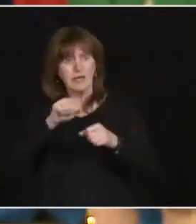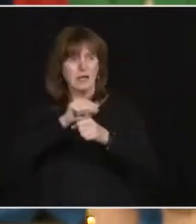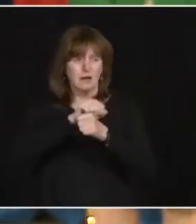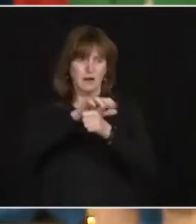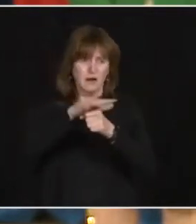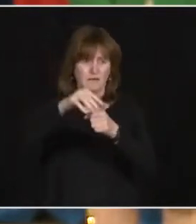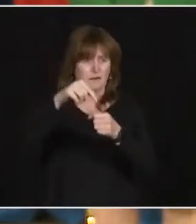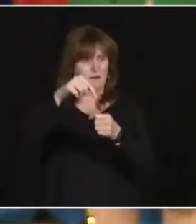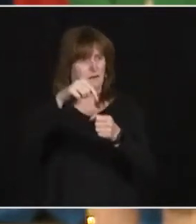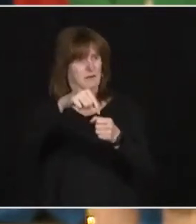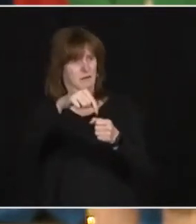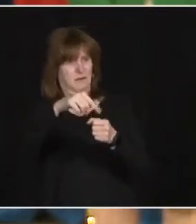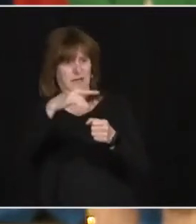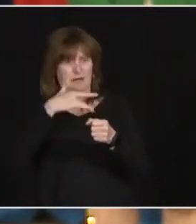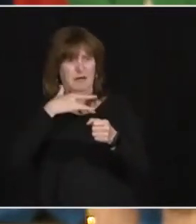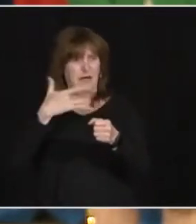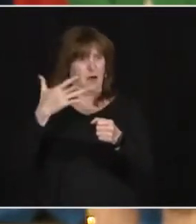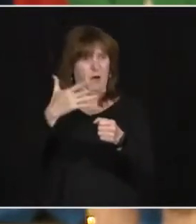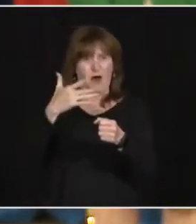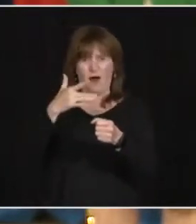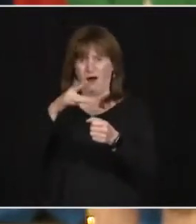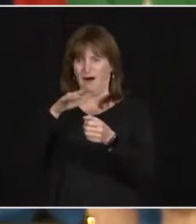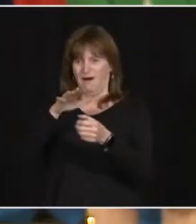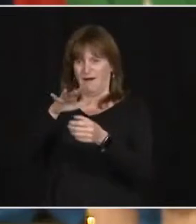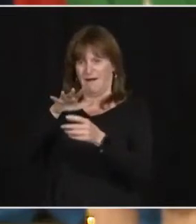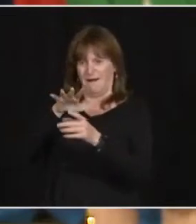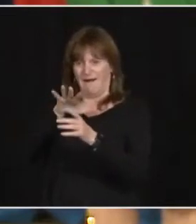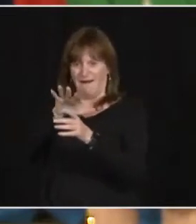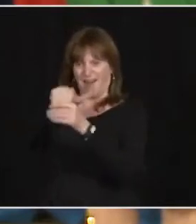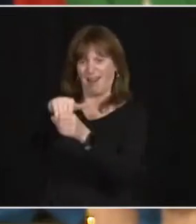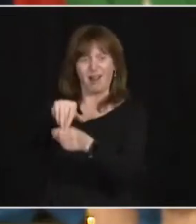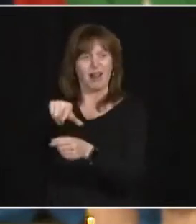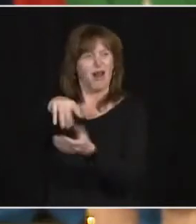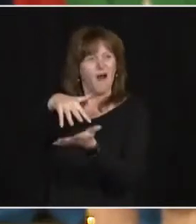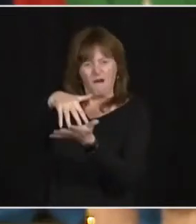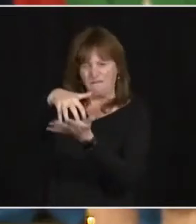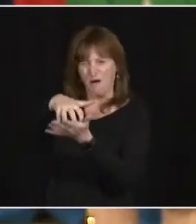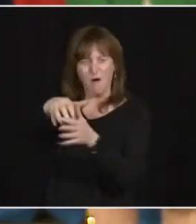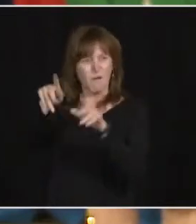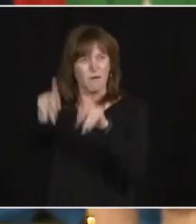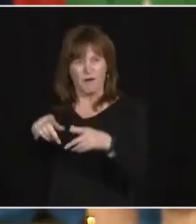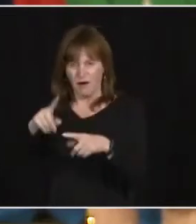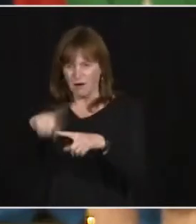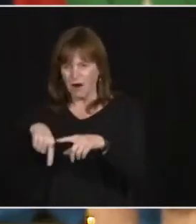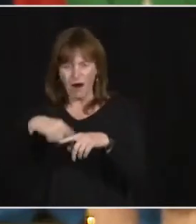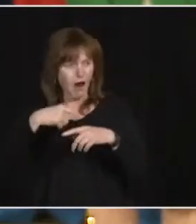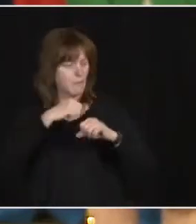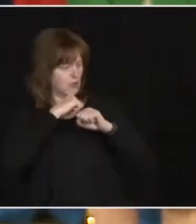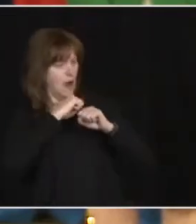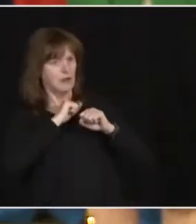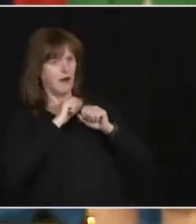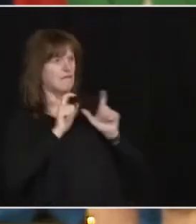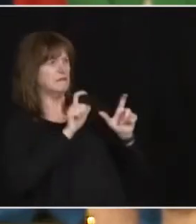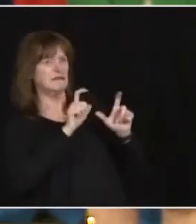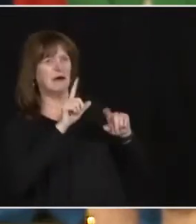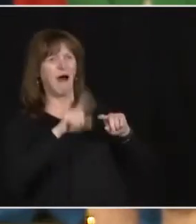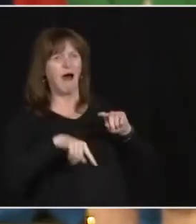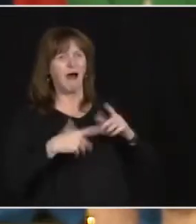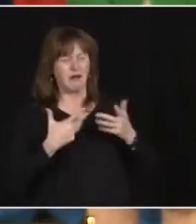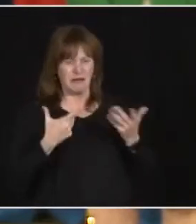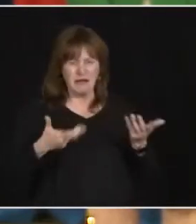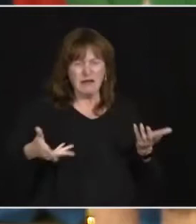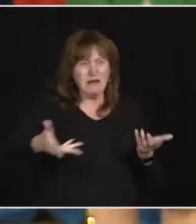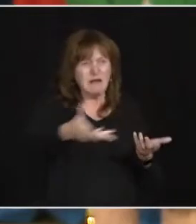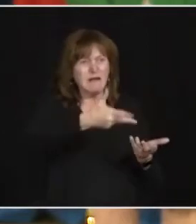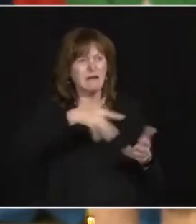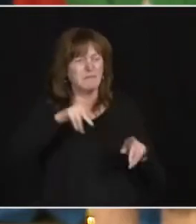defenseless, and it's the most vulnerable, those who cannot look after themselves, who are at the highest risk right